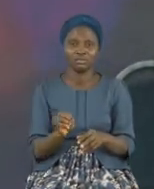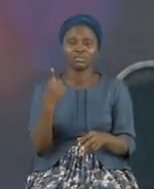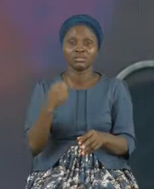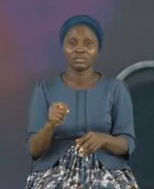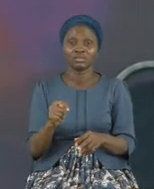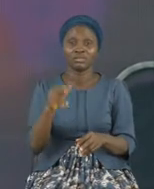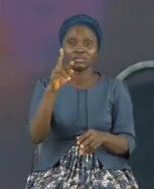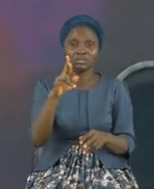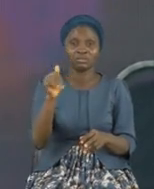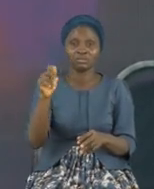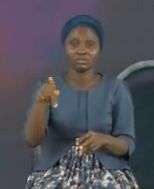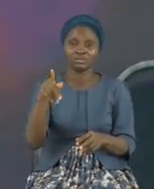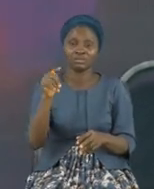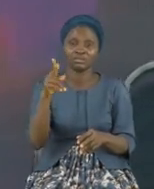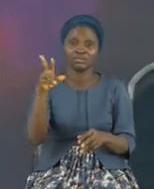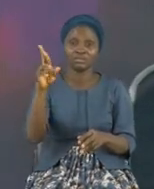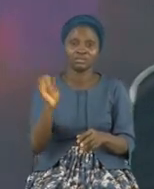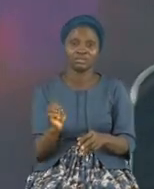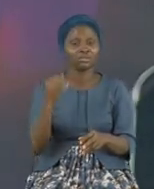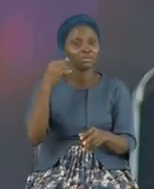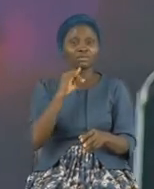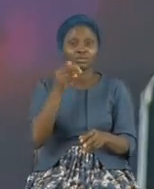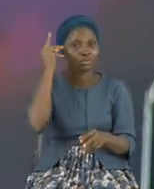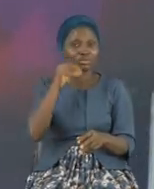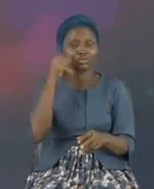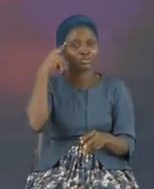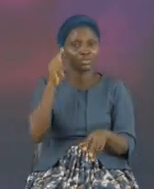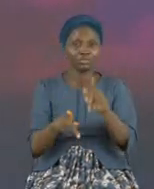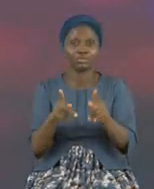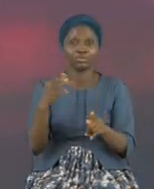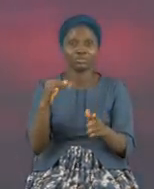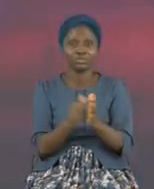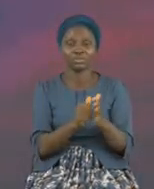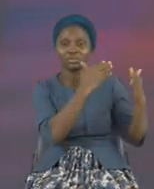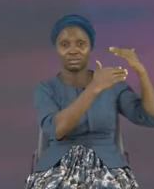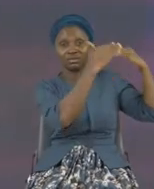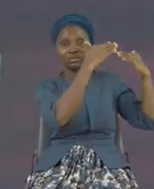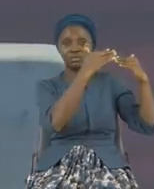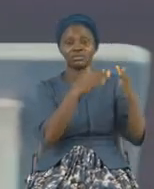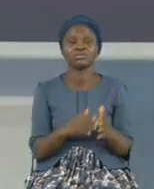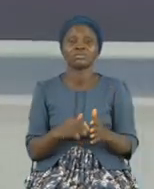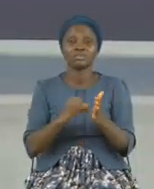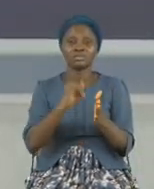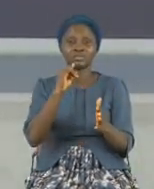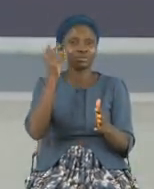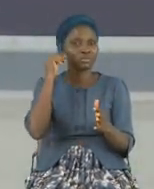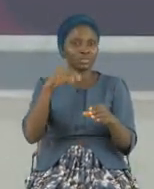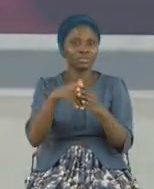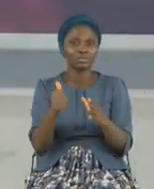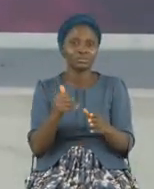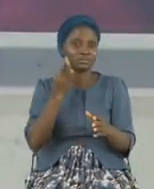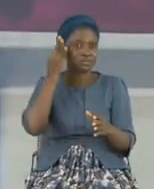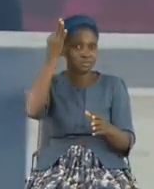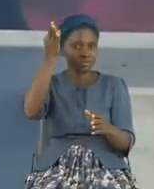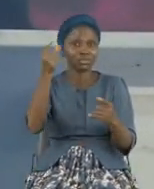that generation. It was a future thing that the Lord has reserved for